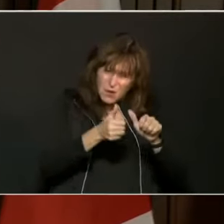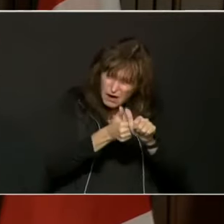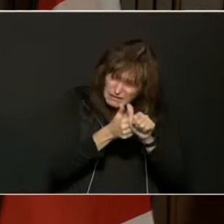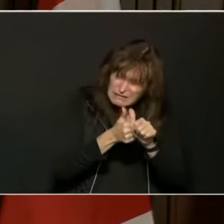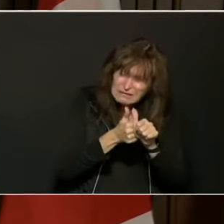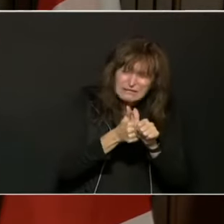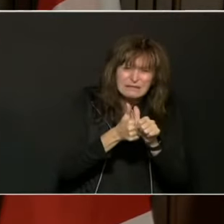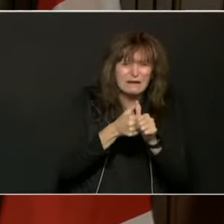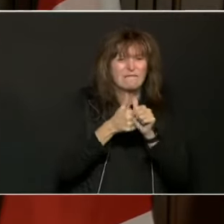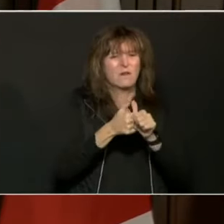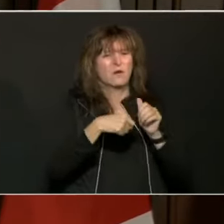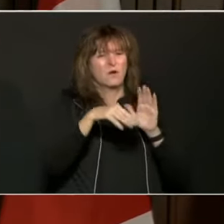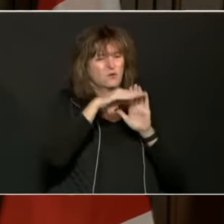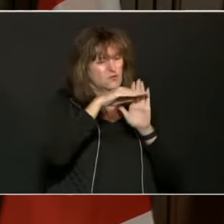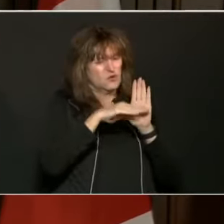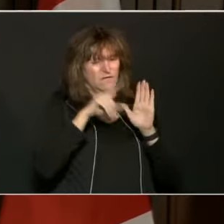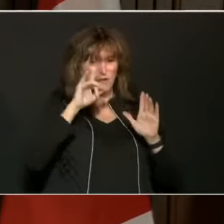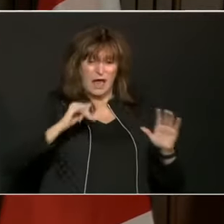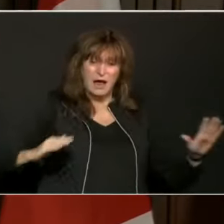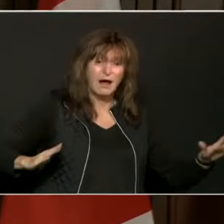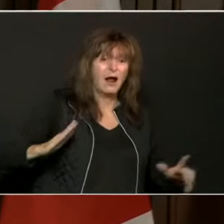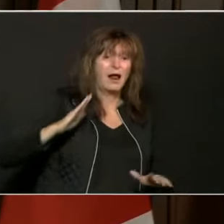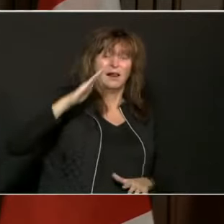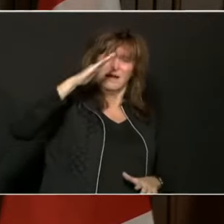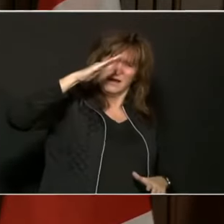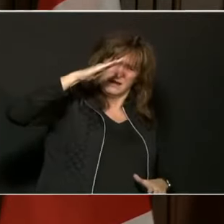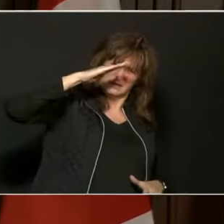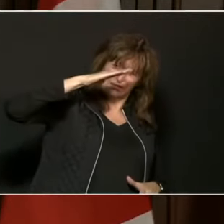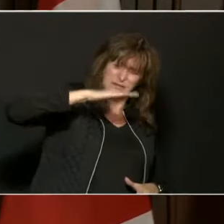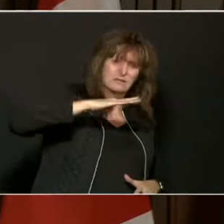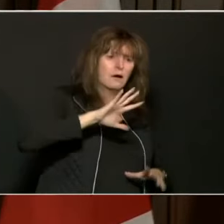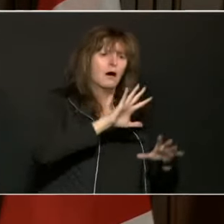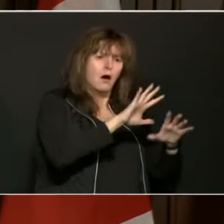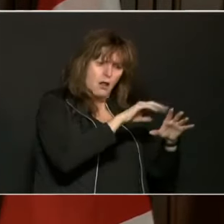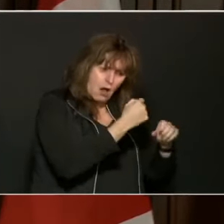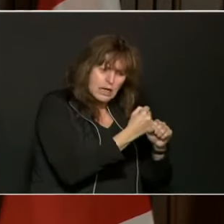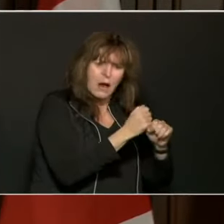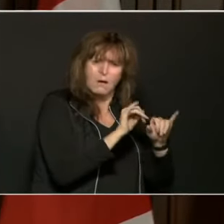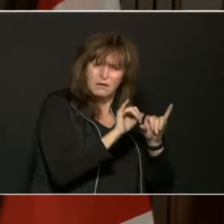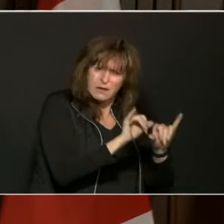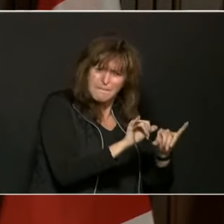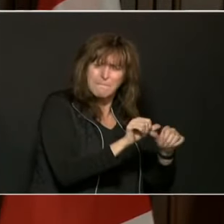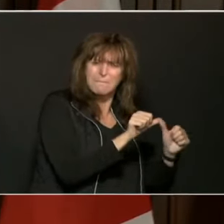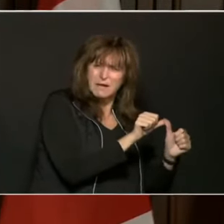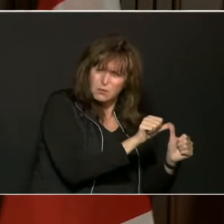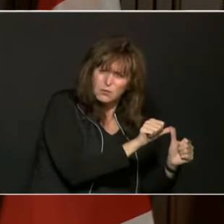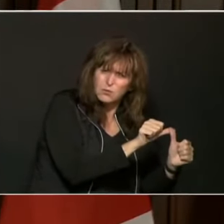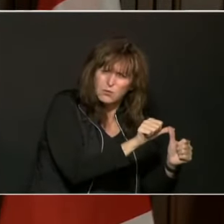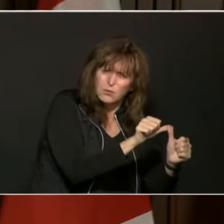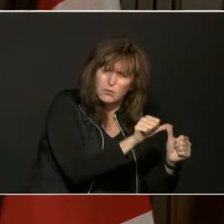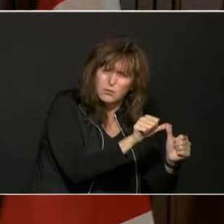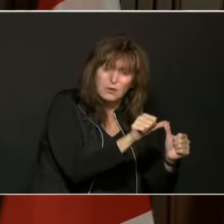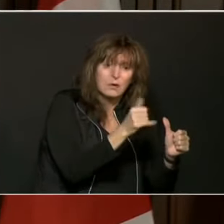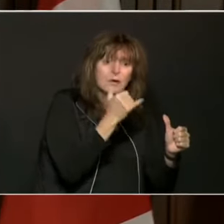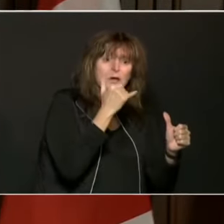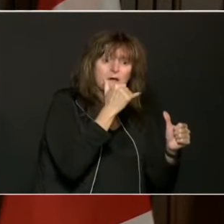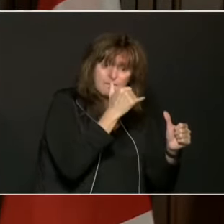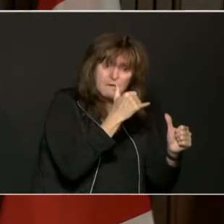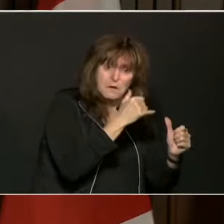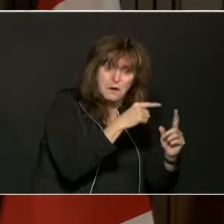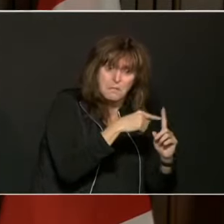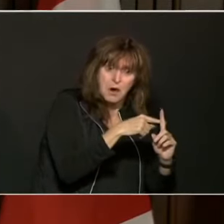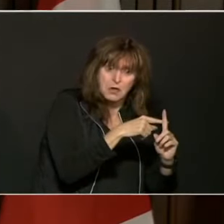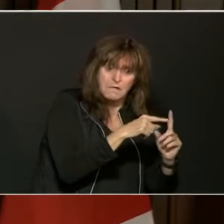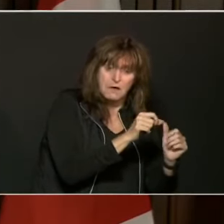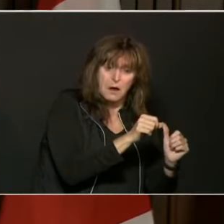people progressing out of the lockdowns or red zones and dropping down further. So while we see Ontarians are willing to follow the measures, we find